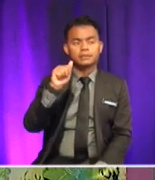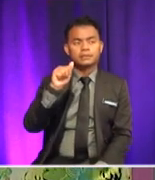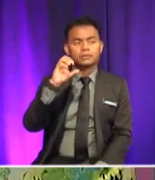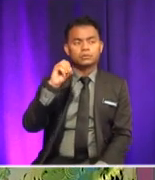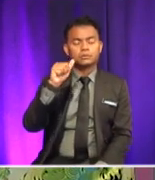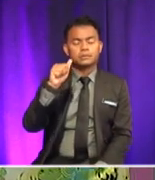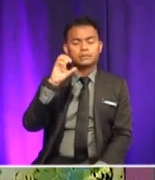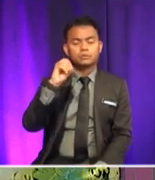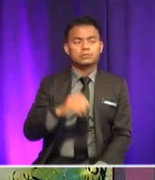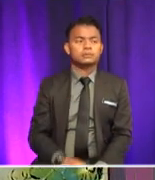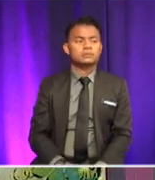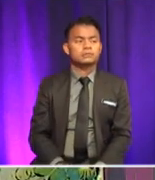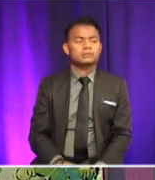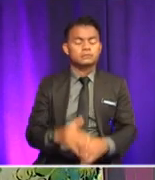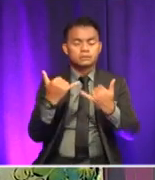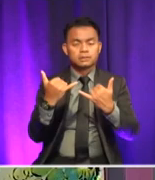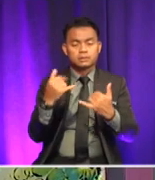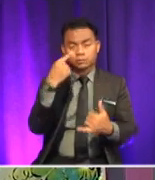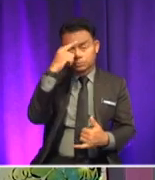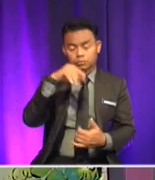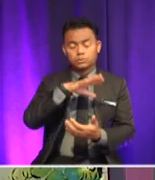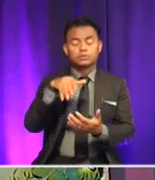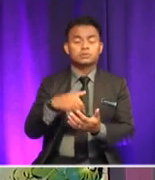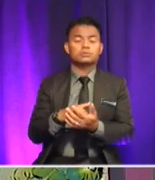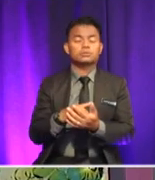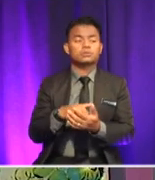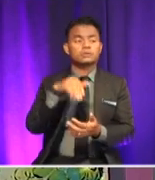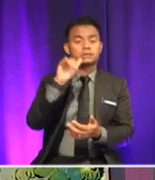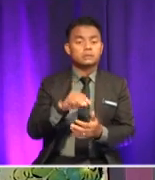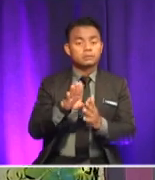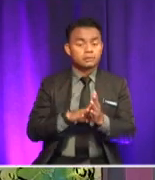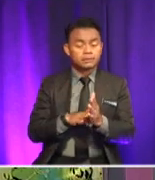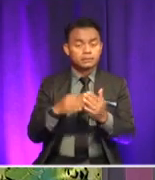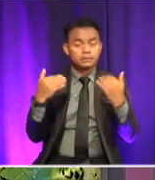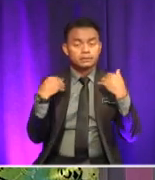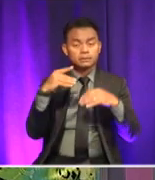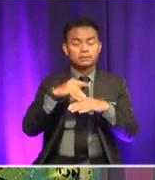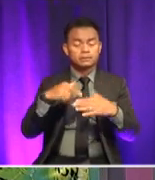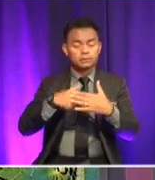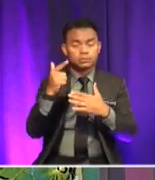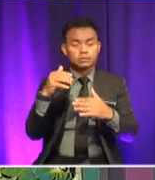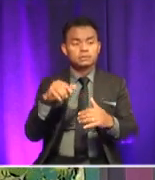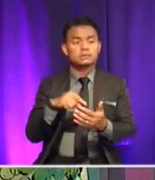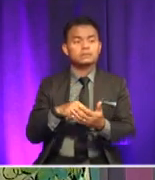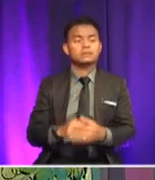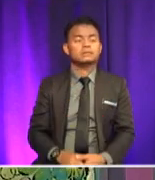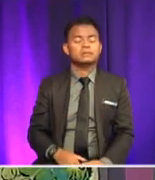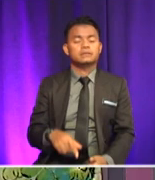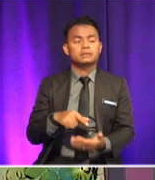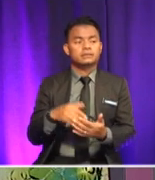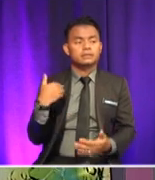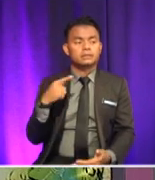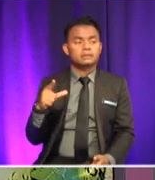is AOs? Now, to all the candidates out there, please remember, this is pretty much your lifeline in your